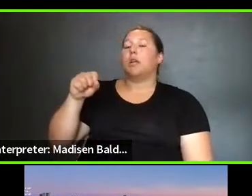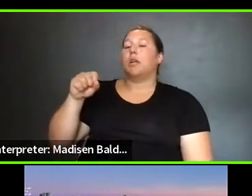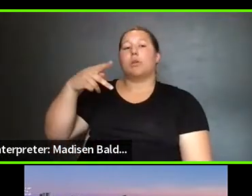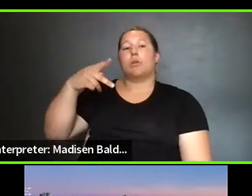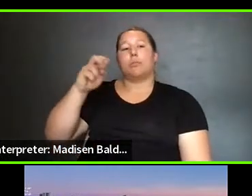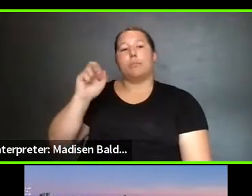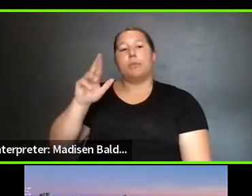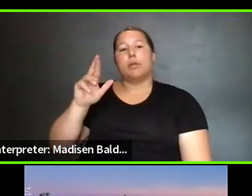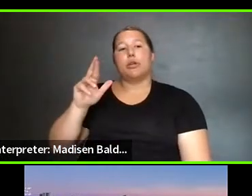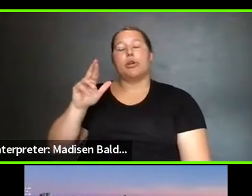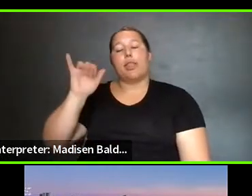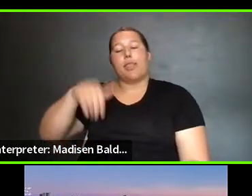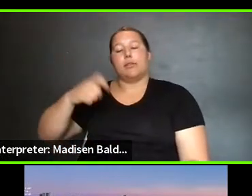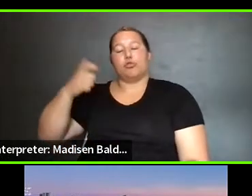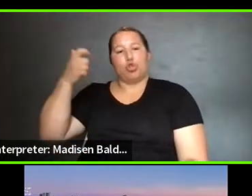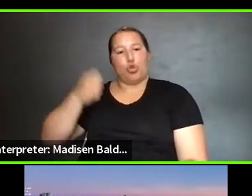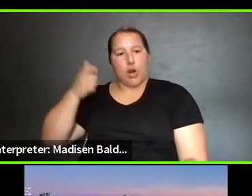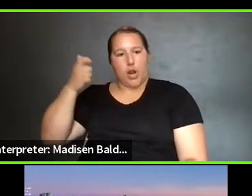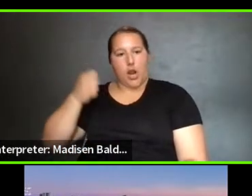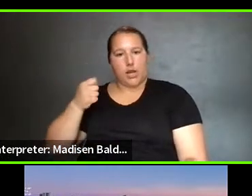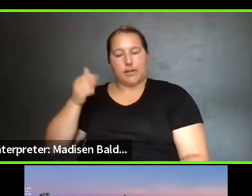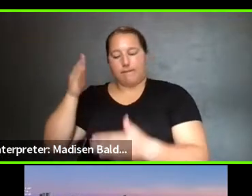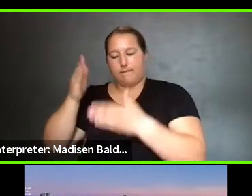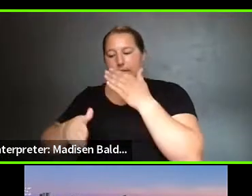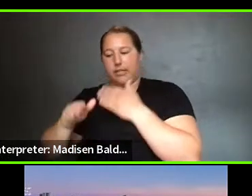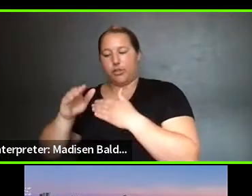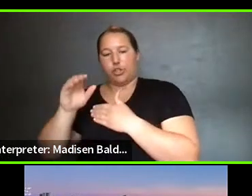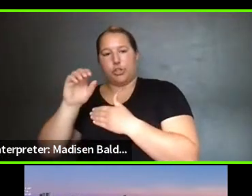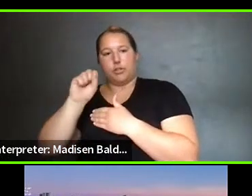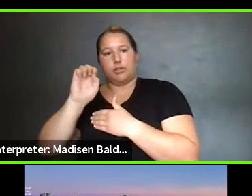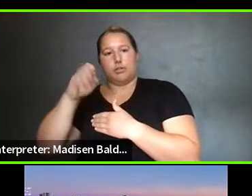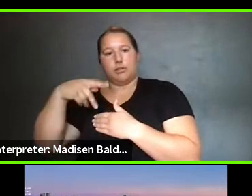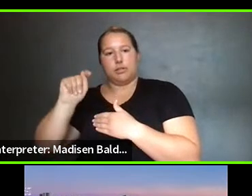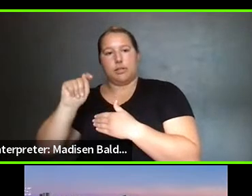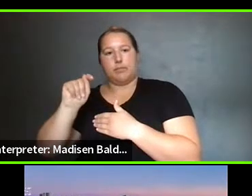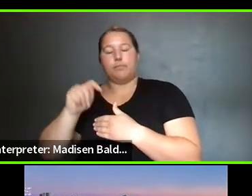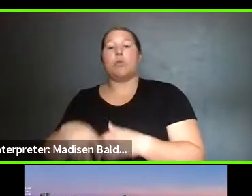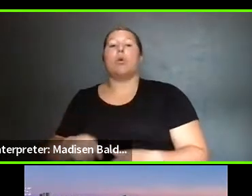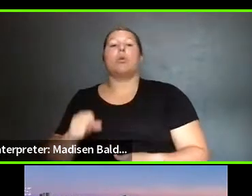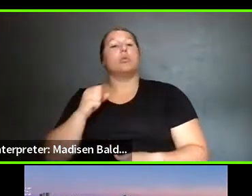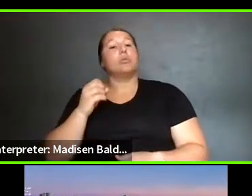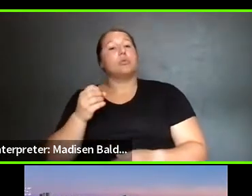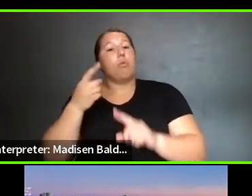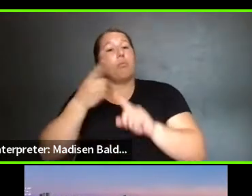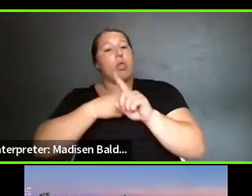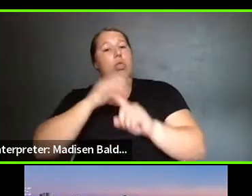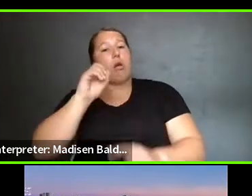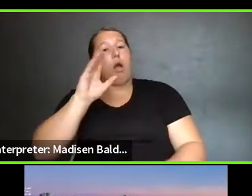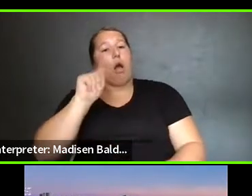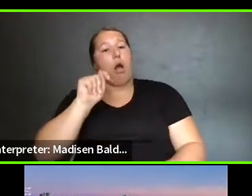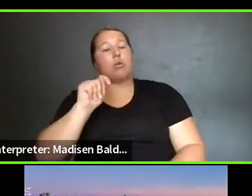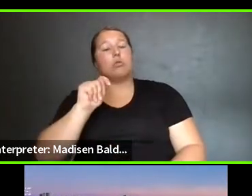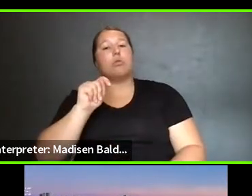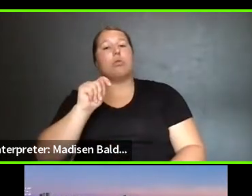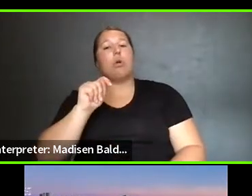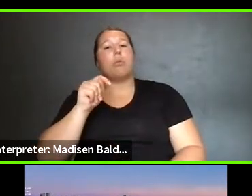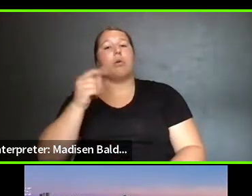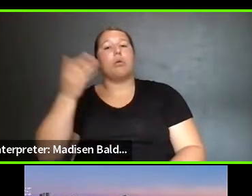ends in, I believe in September. And so in October, we are bringing on